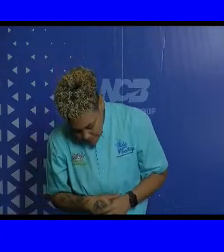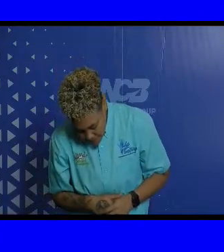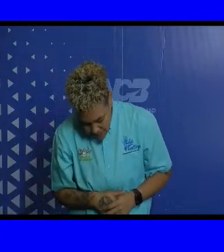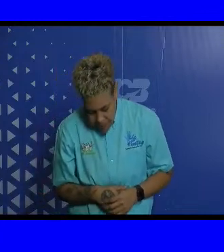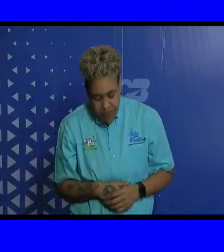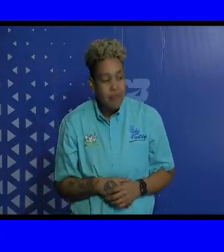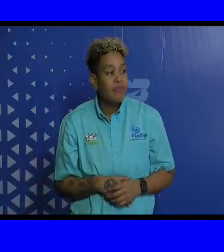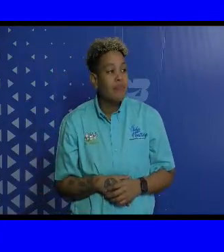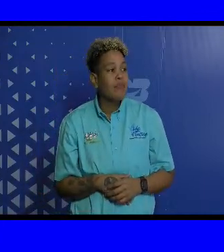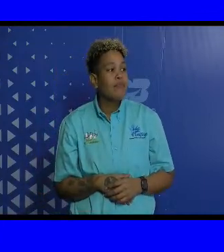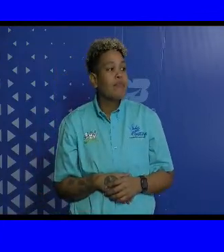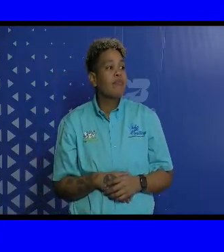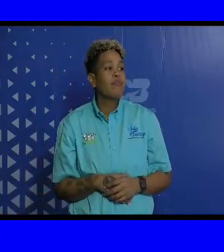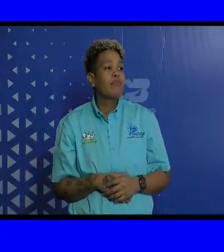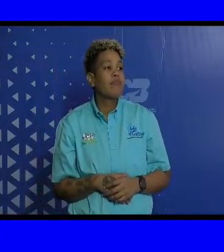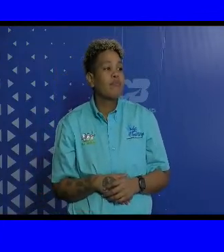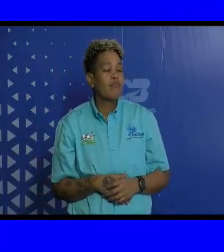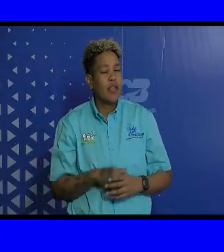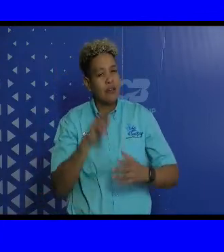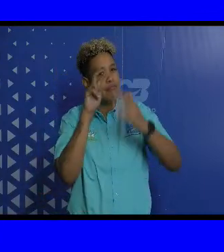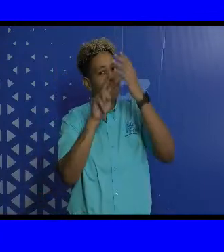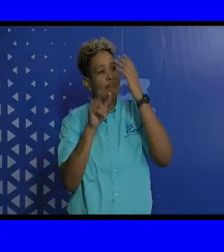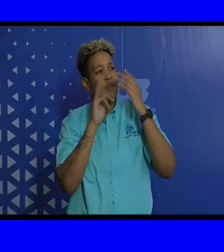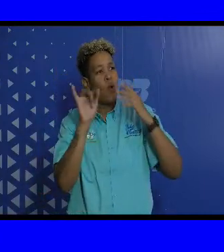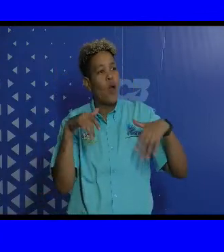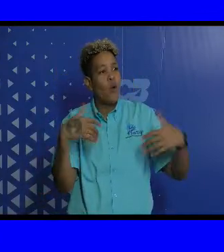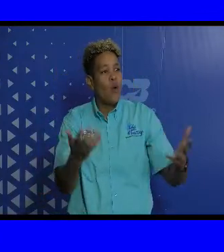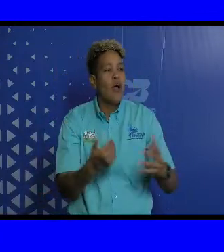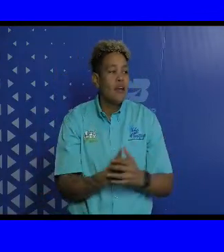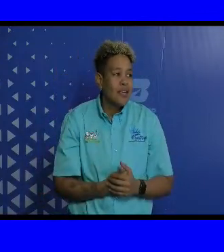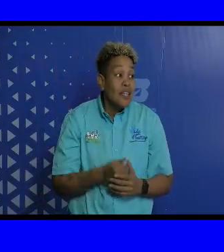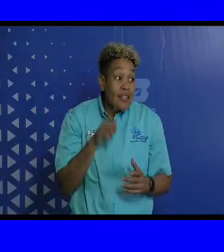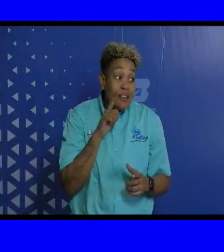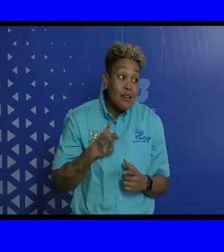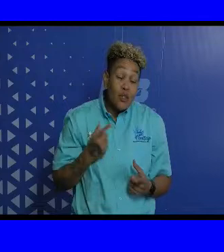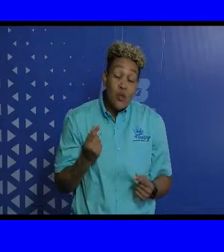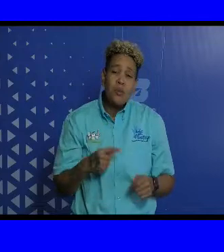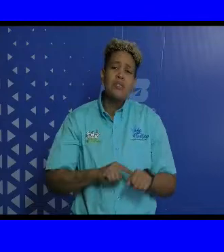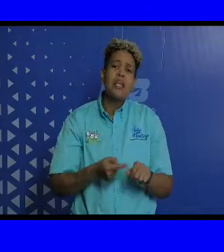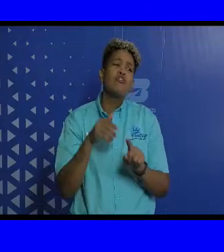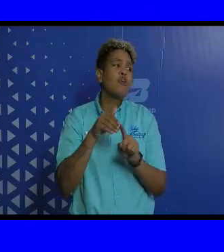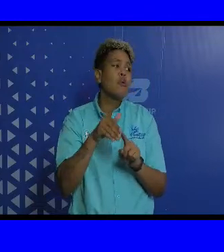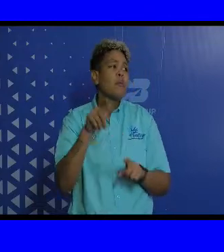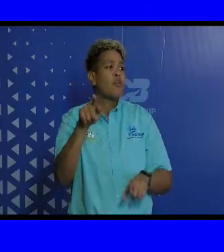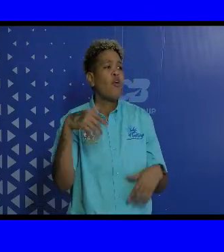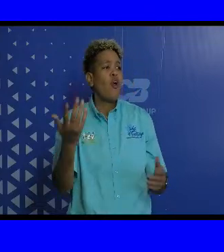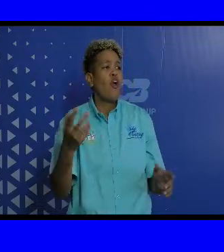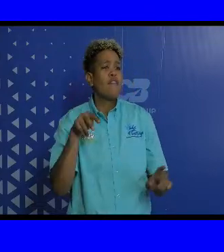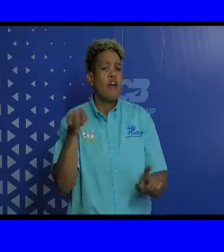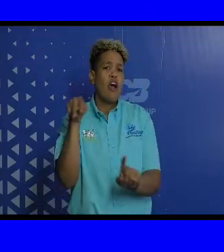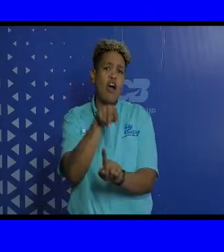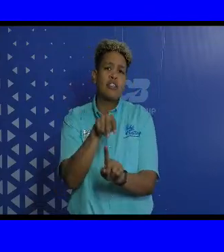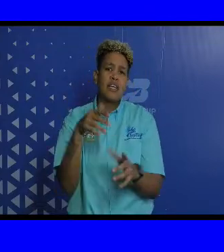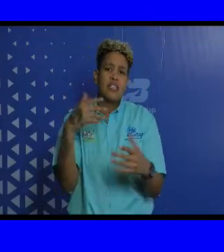of our current condition and that outlook. In order to do that, let me just start by reminding you of the